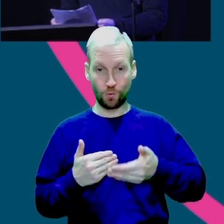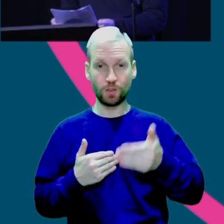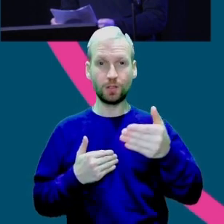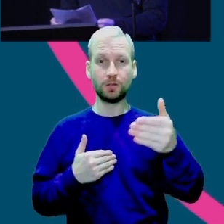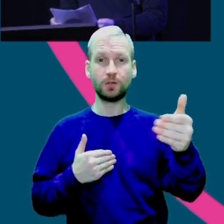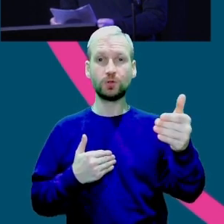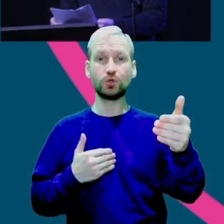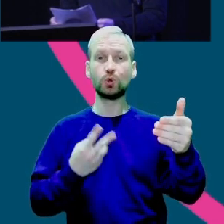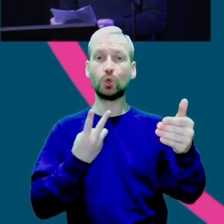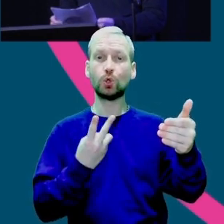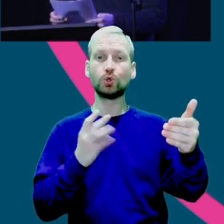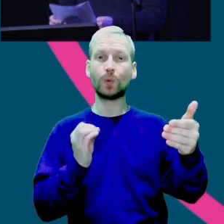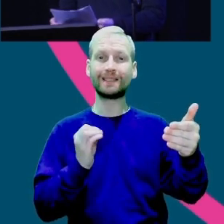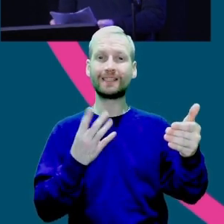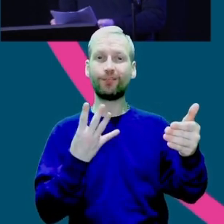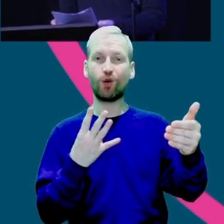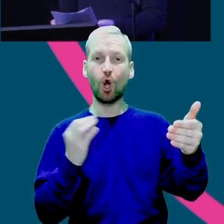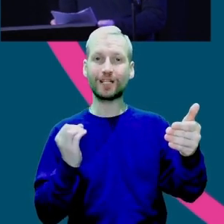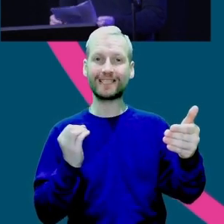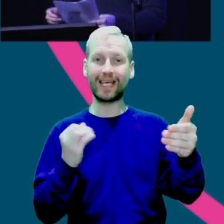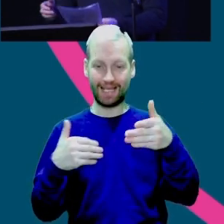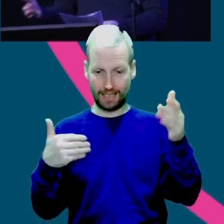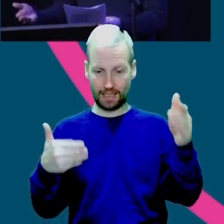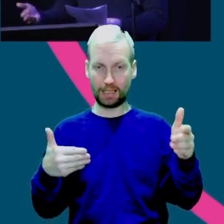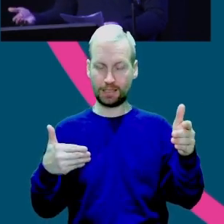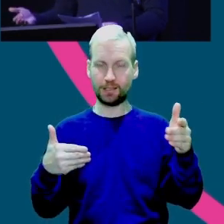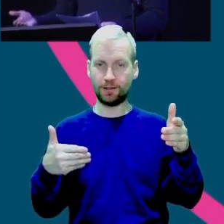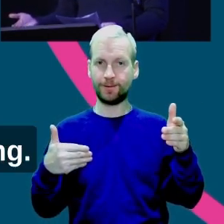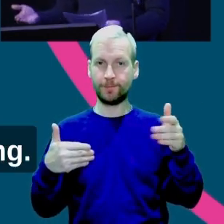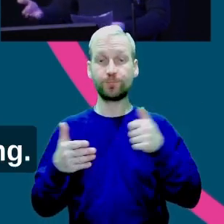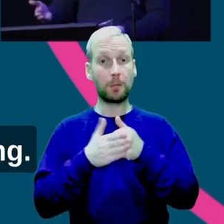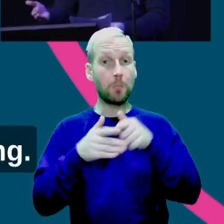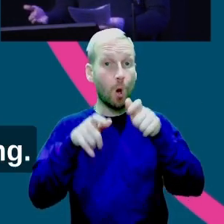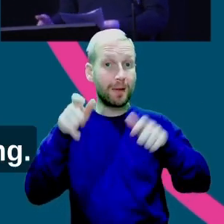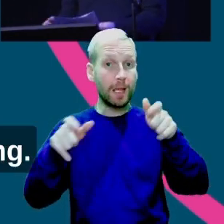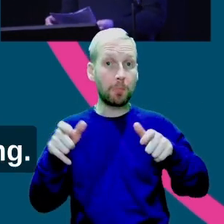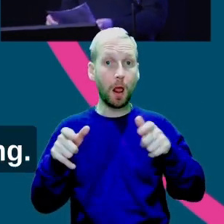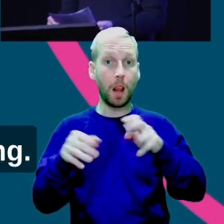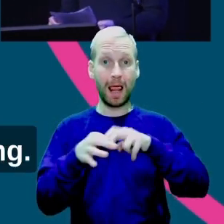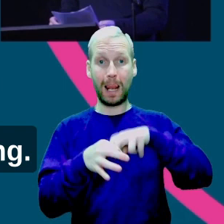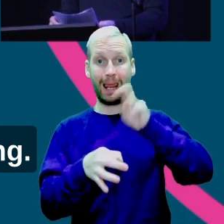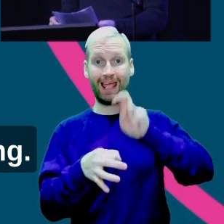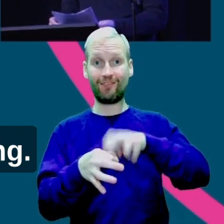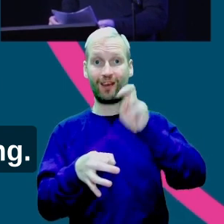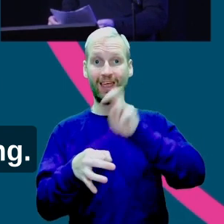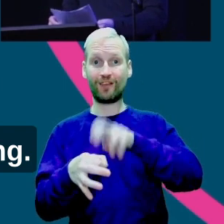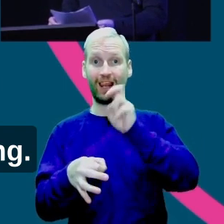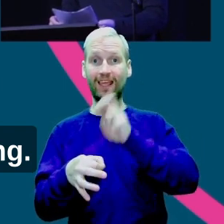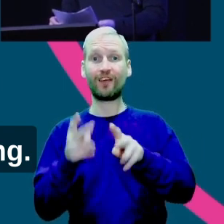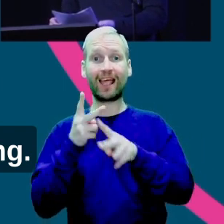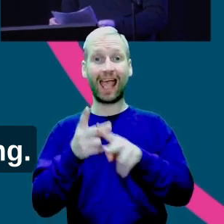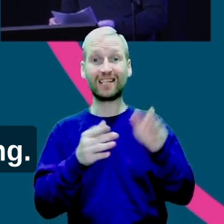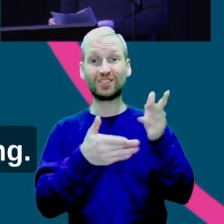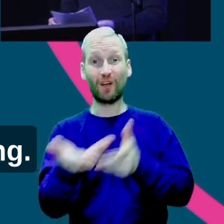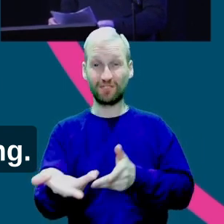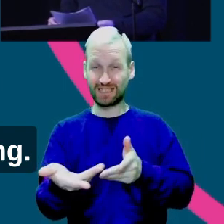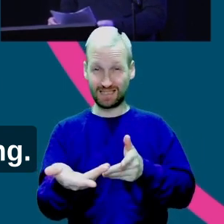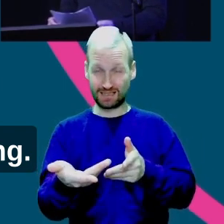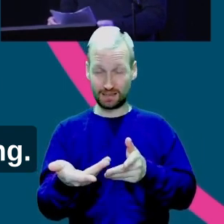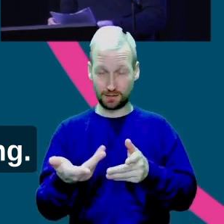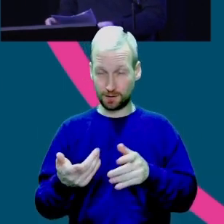2040. And we know that there are actually more people leaving statutory care services than